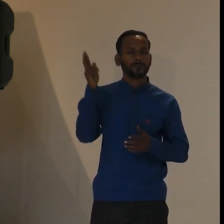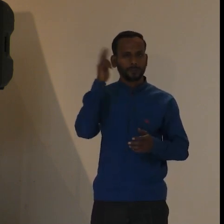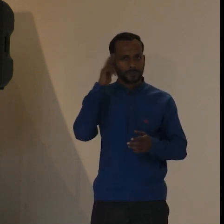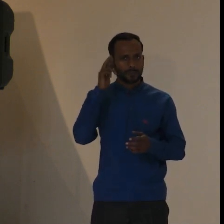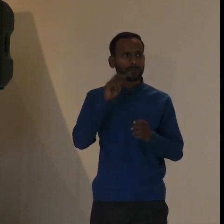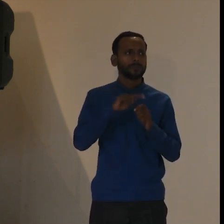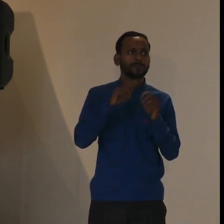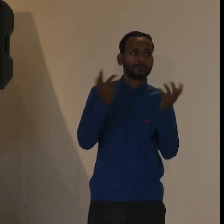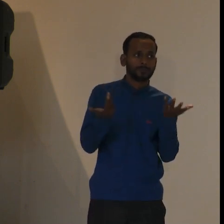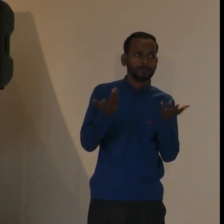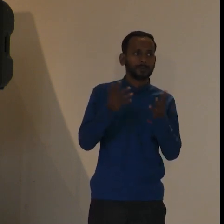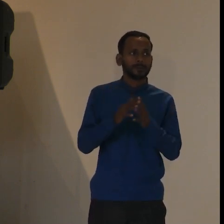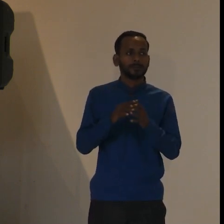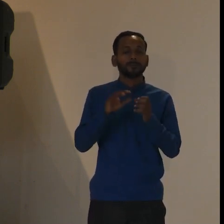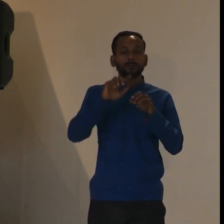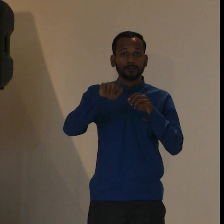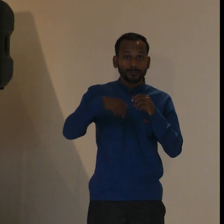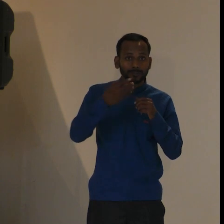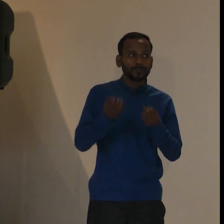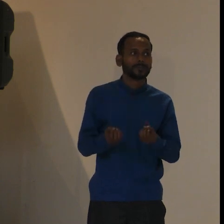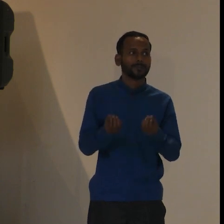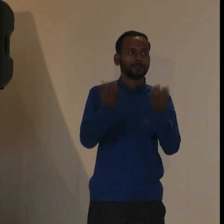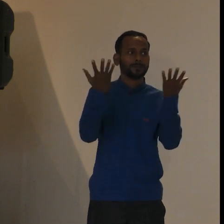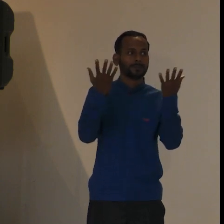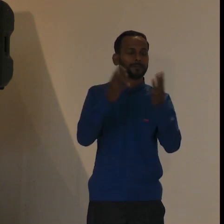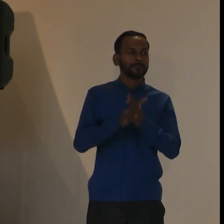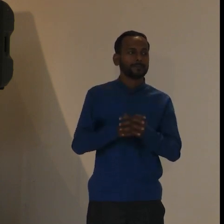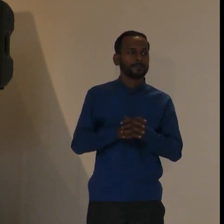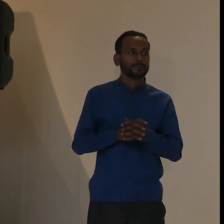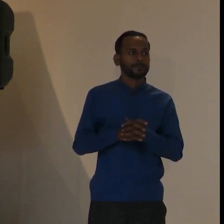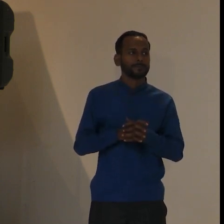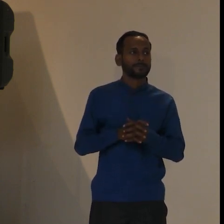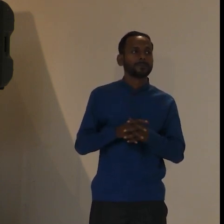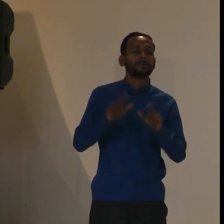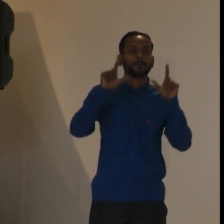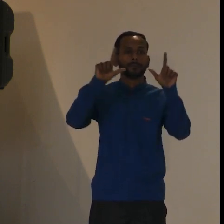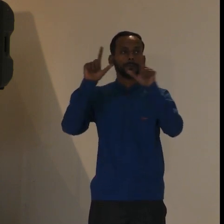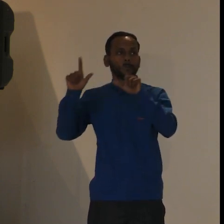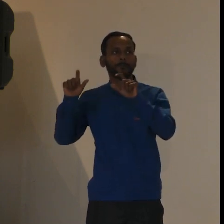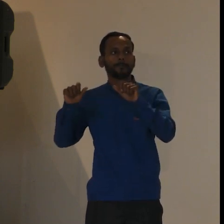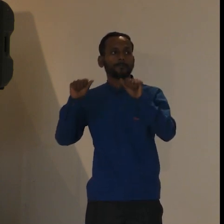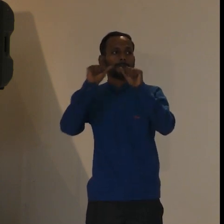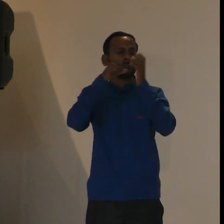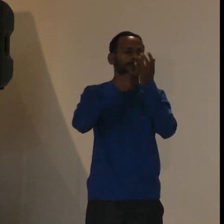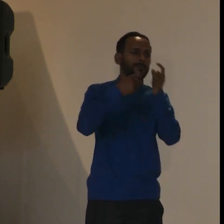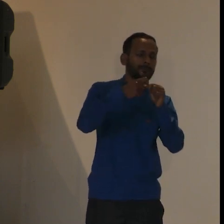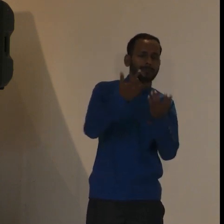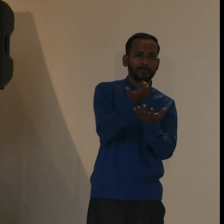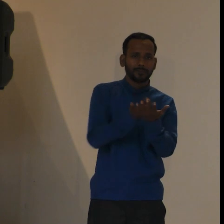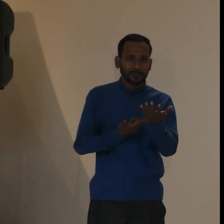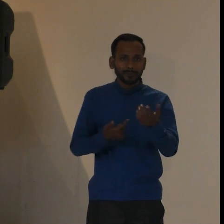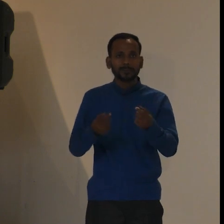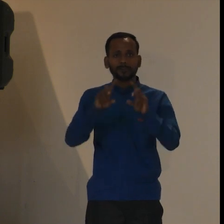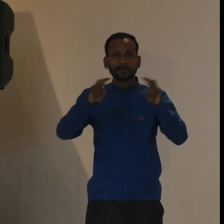stuff. And plus, as Meera also said, there's a lot of archives in this museum that just are in this museum and the library. So